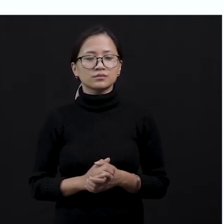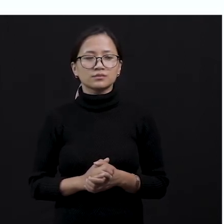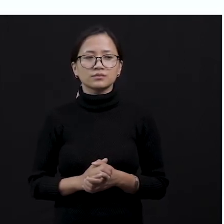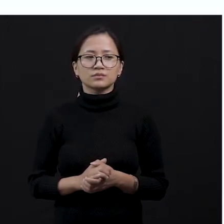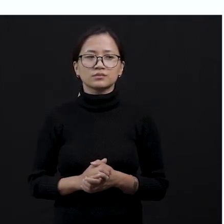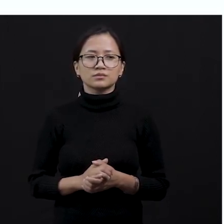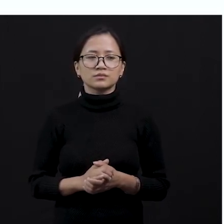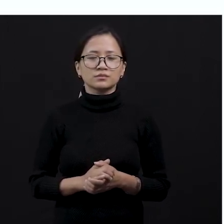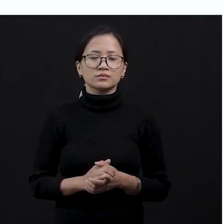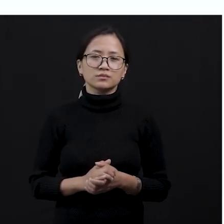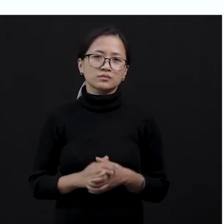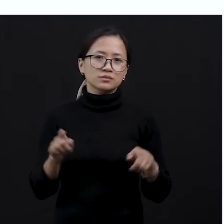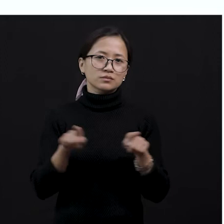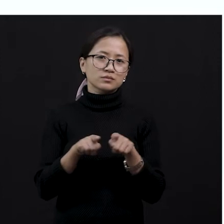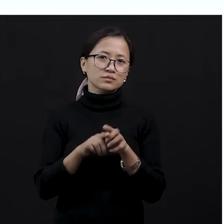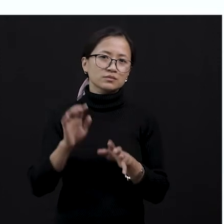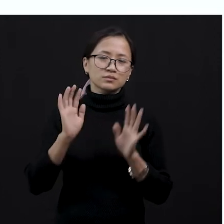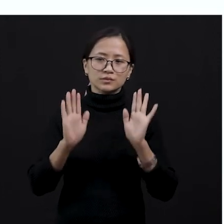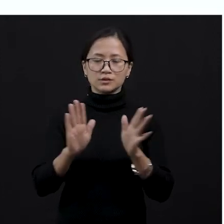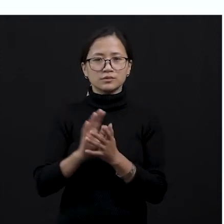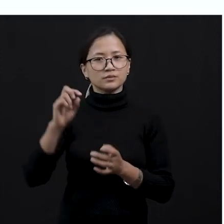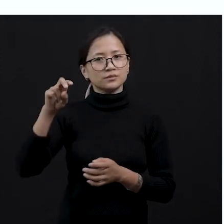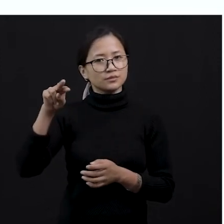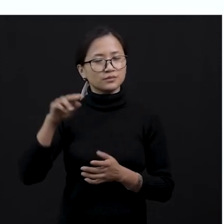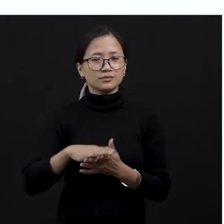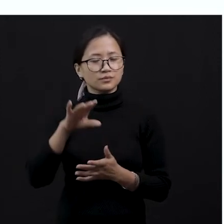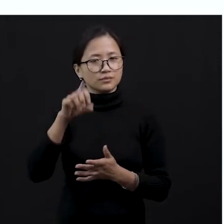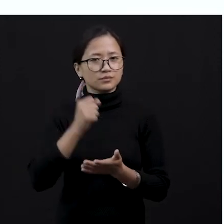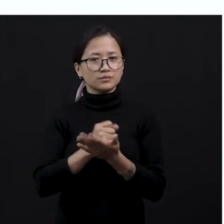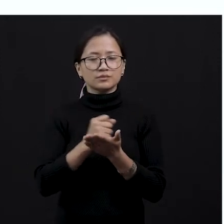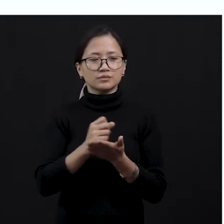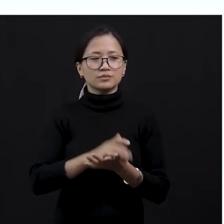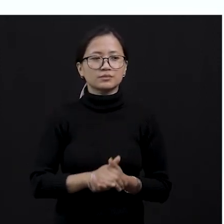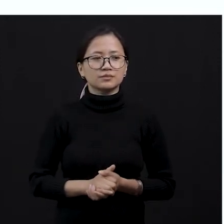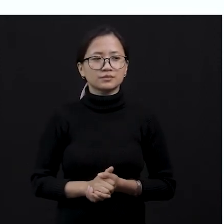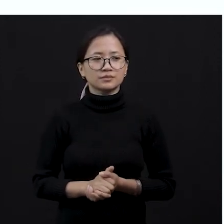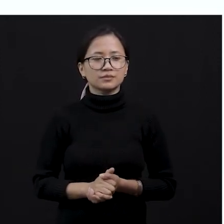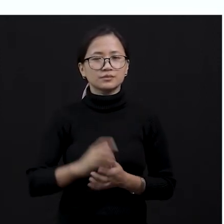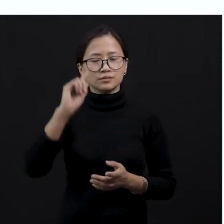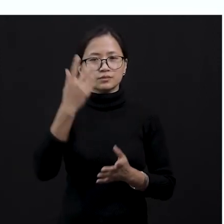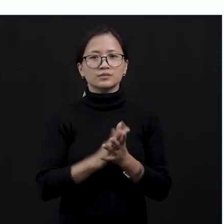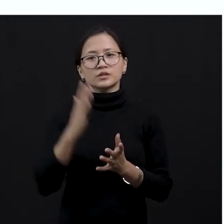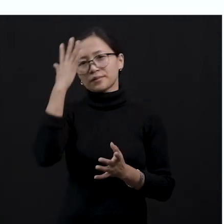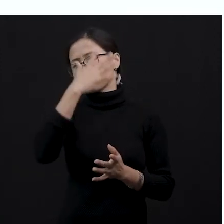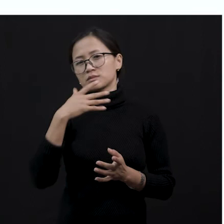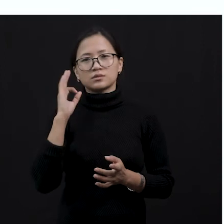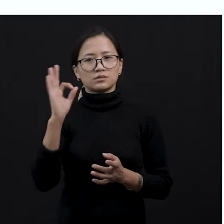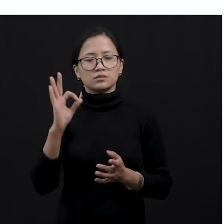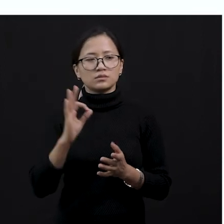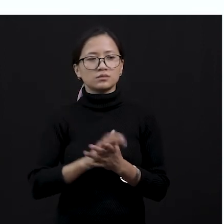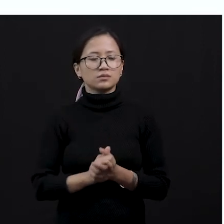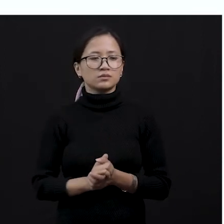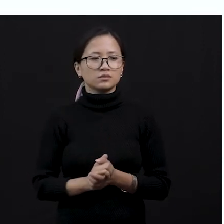synonyms means the word having the same meaning, right? So we will try to find out those words. Okay. The first is beautiful.